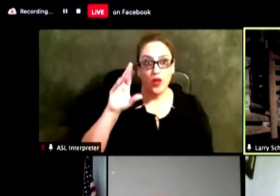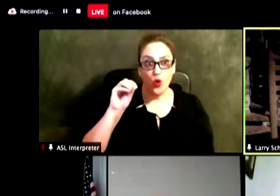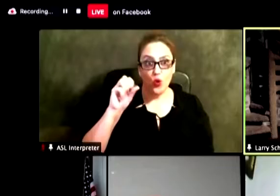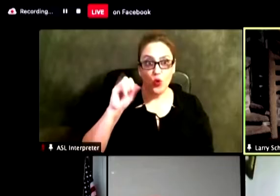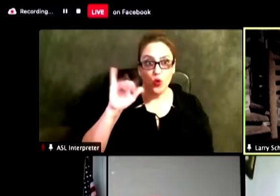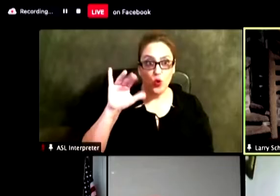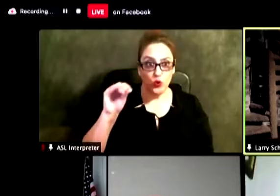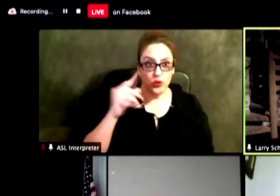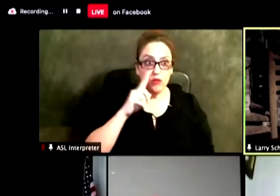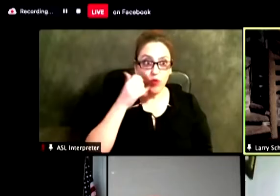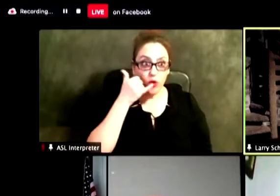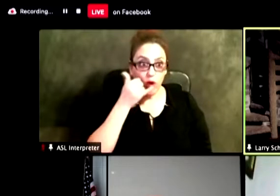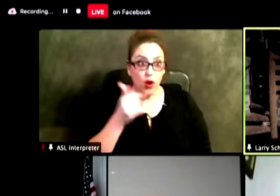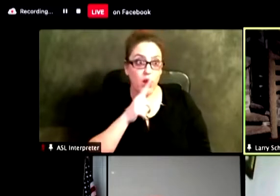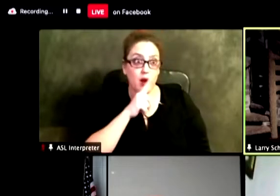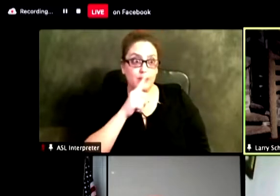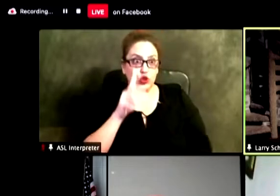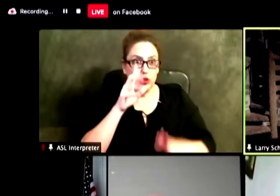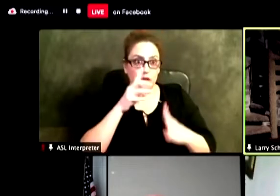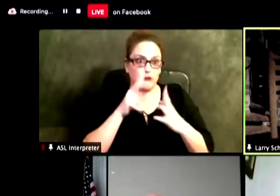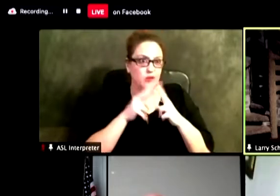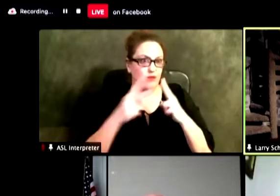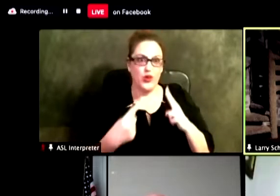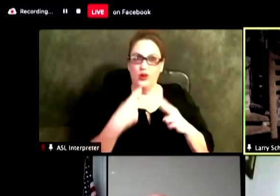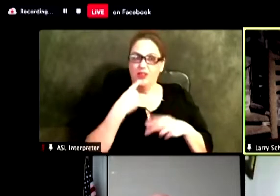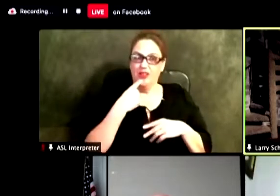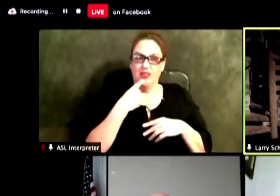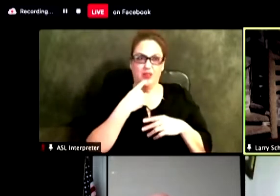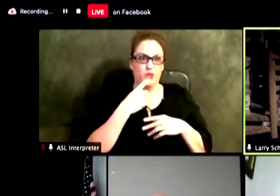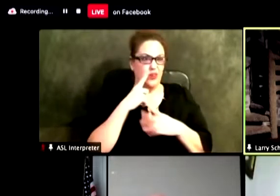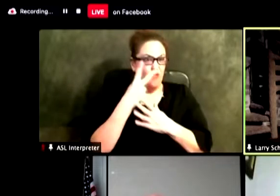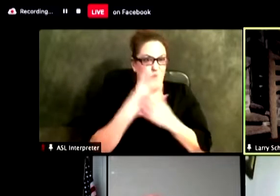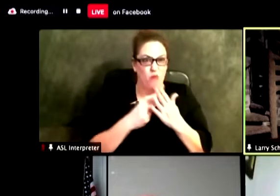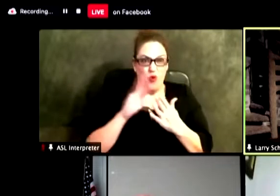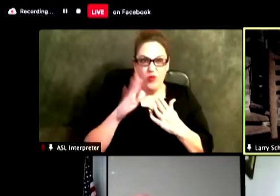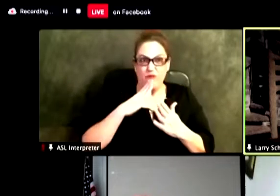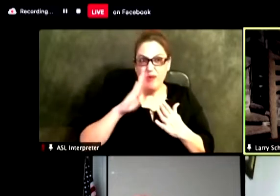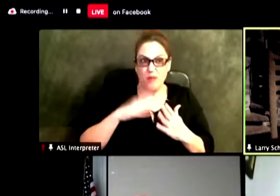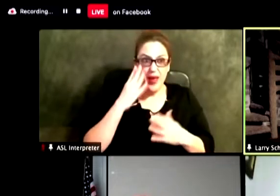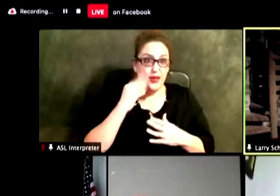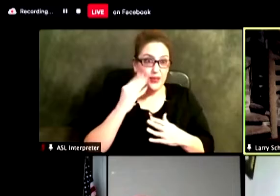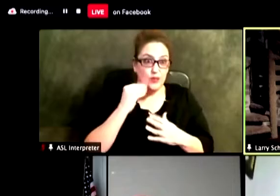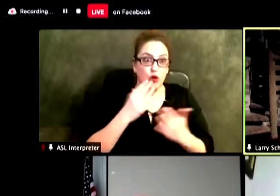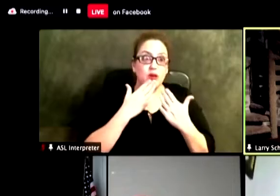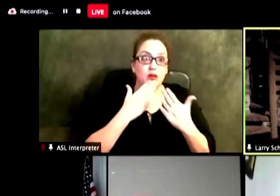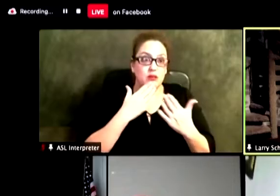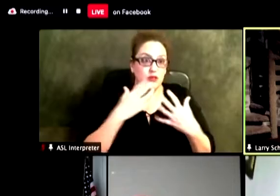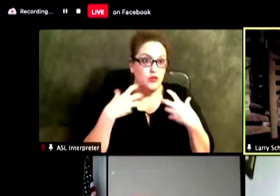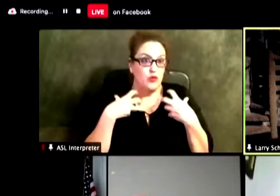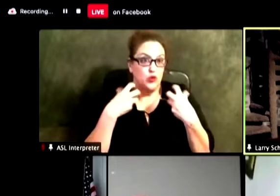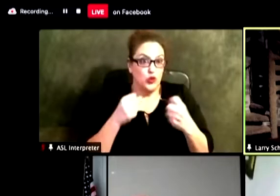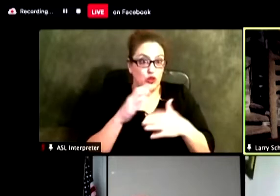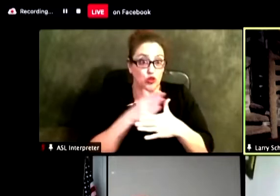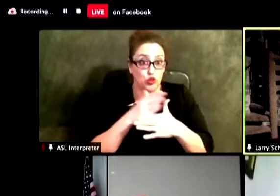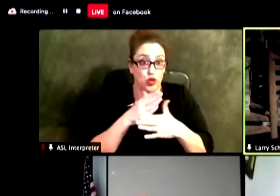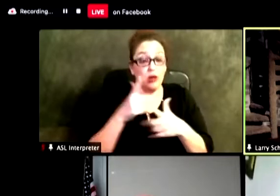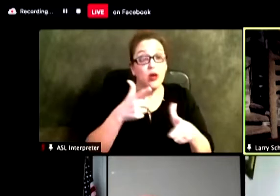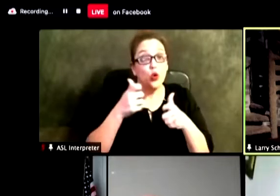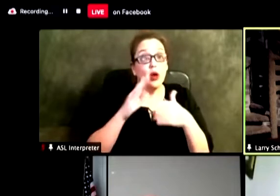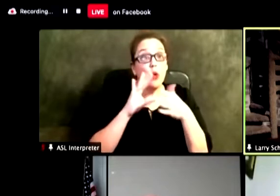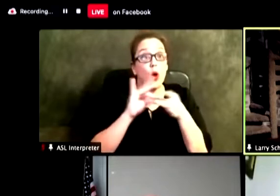extremely disappointing to go through that experience, both of those experiences, and we appreciate the courage it took for you to share them. Quickly, I want to mention a couple of